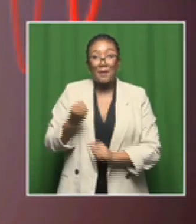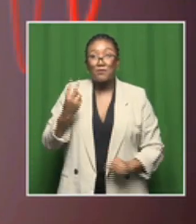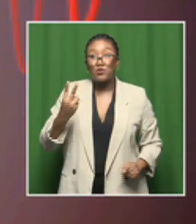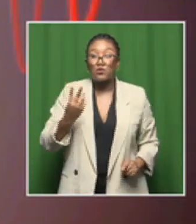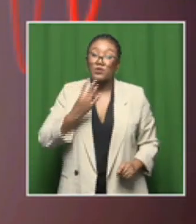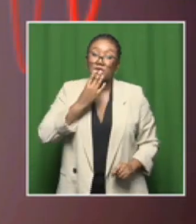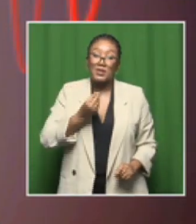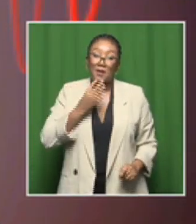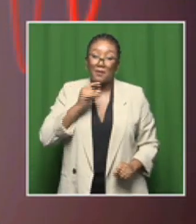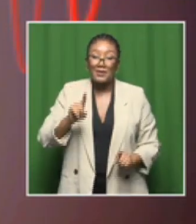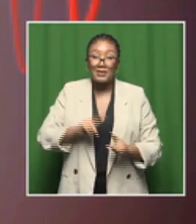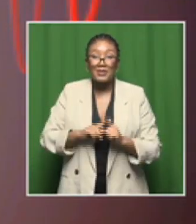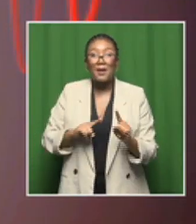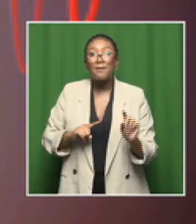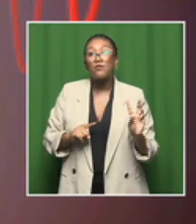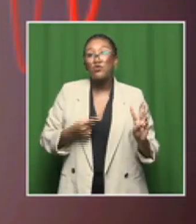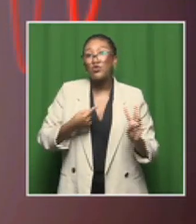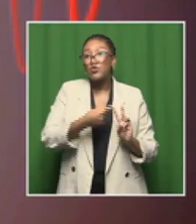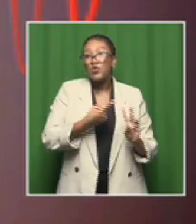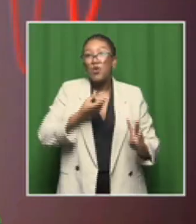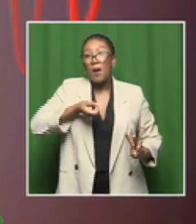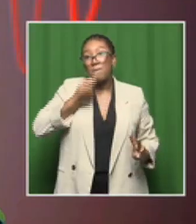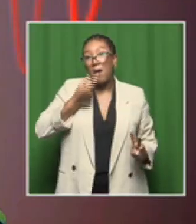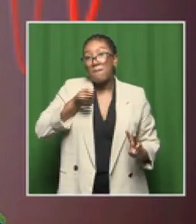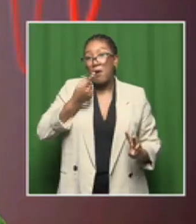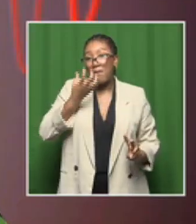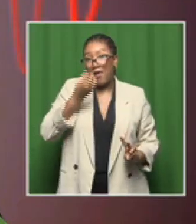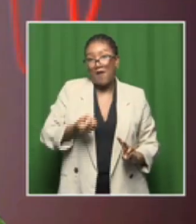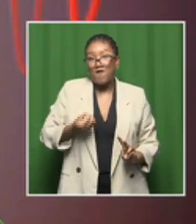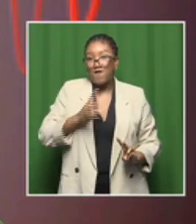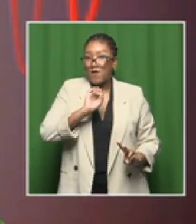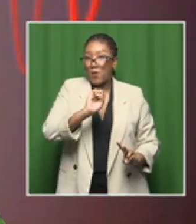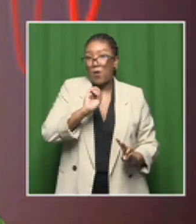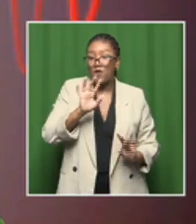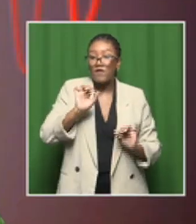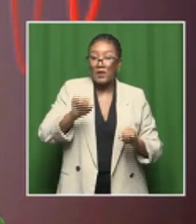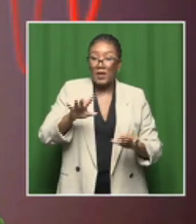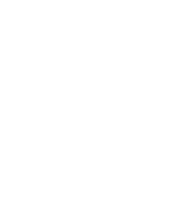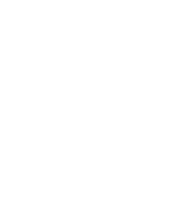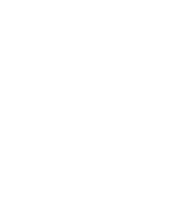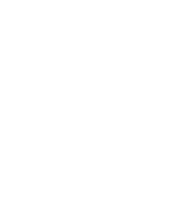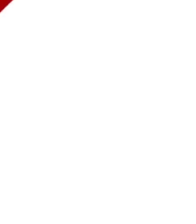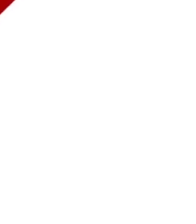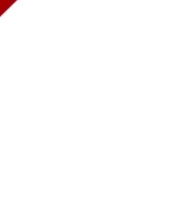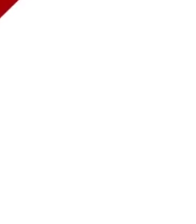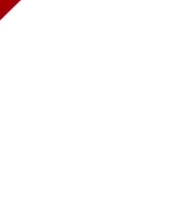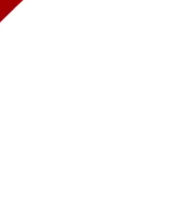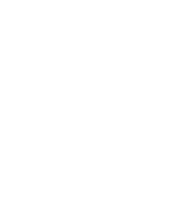treatments that are available out there, but also the common sense objectives in trying to tackle this.